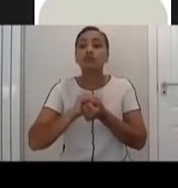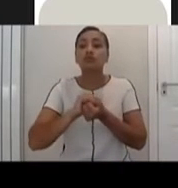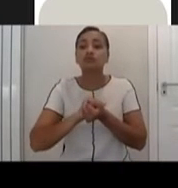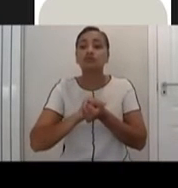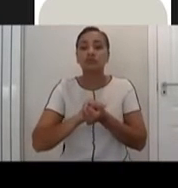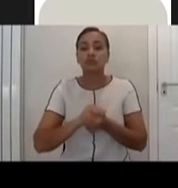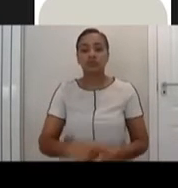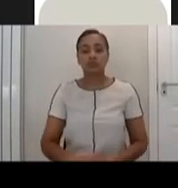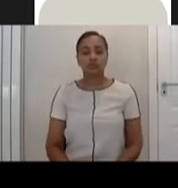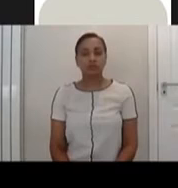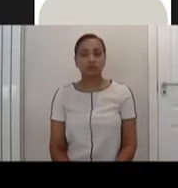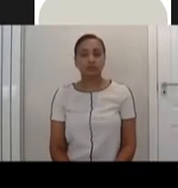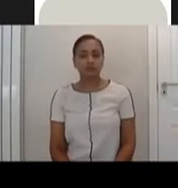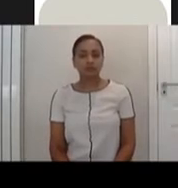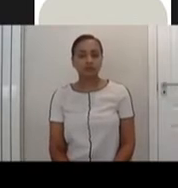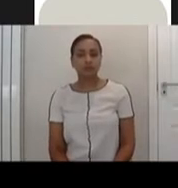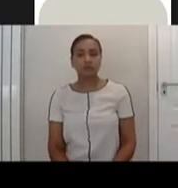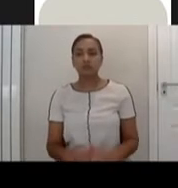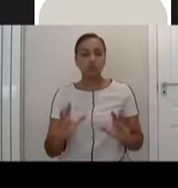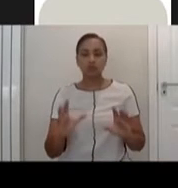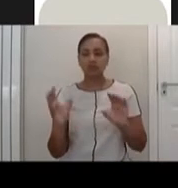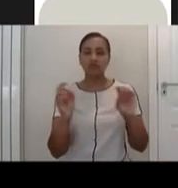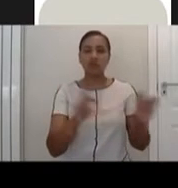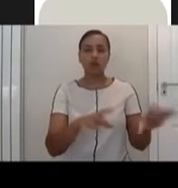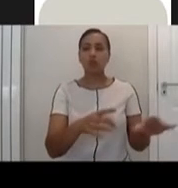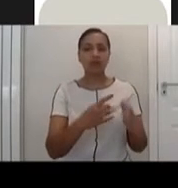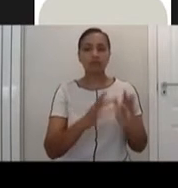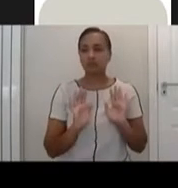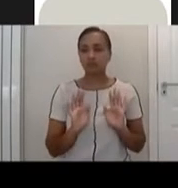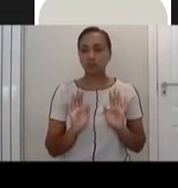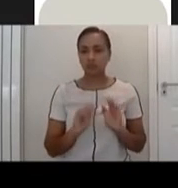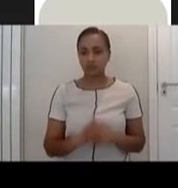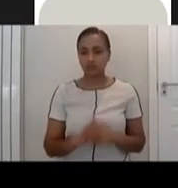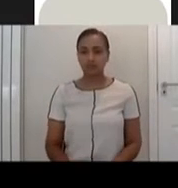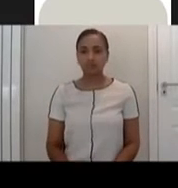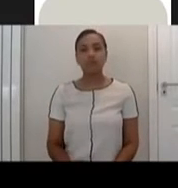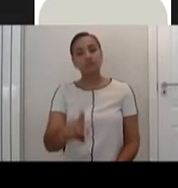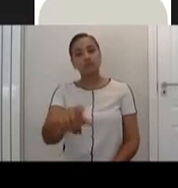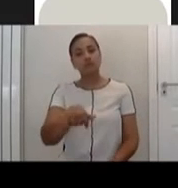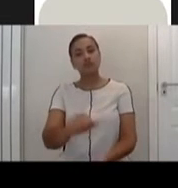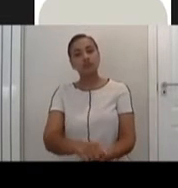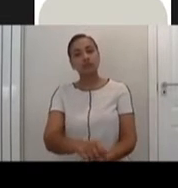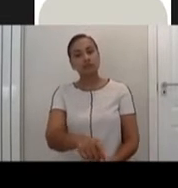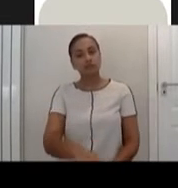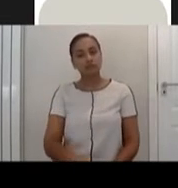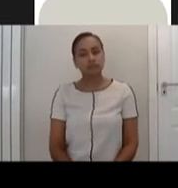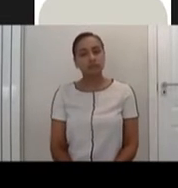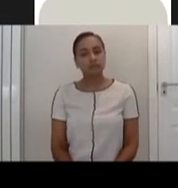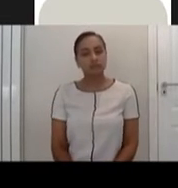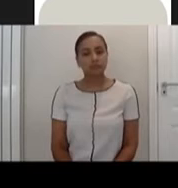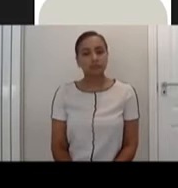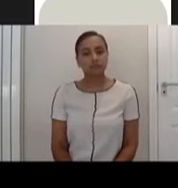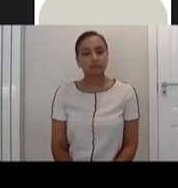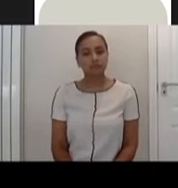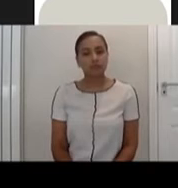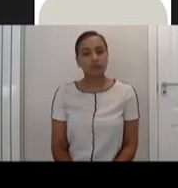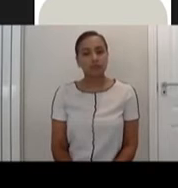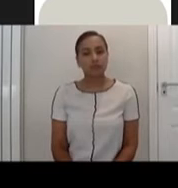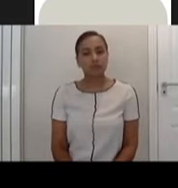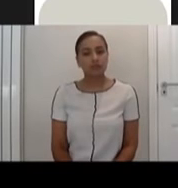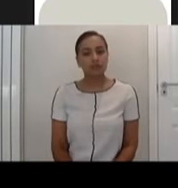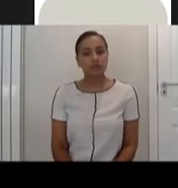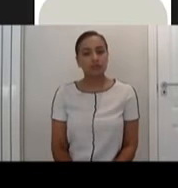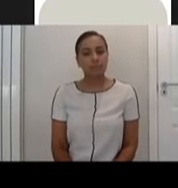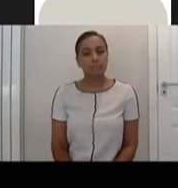So, you know, rather than just binning them or, you know. Yeah, absolutely. And, you know, we would certainly,